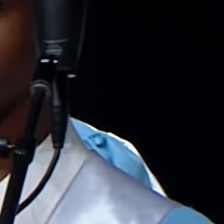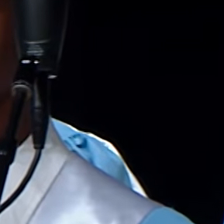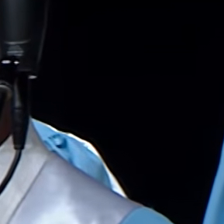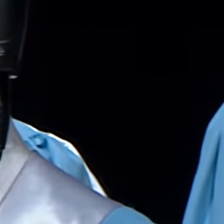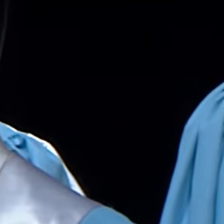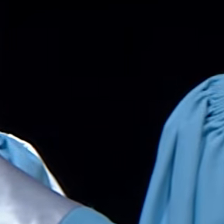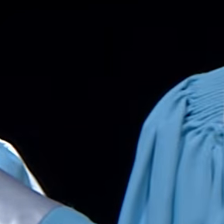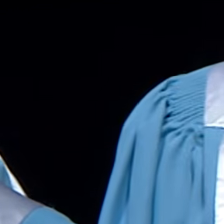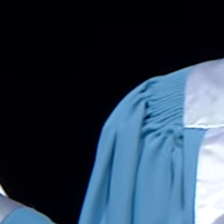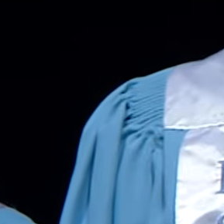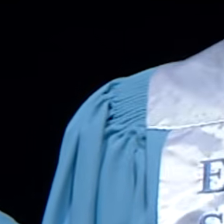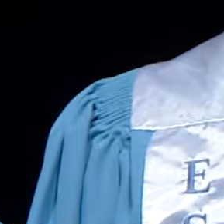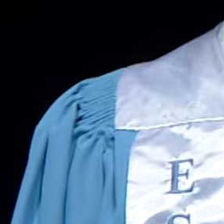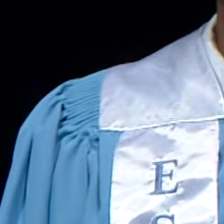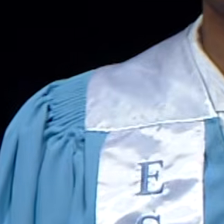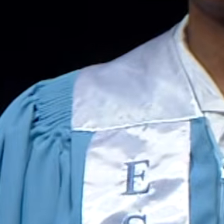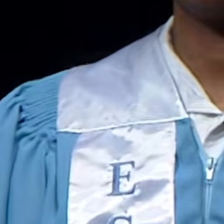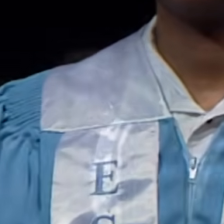Present, colors.